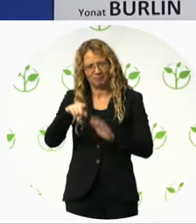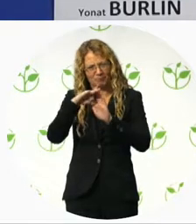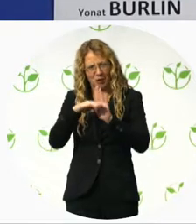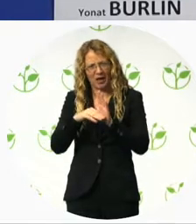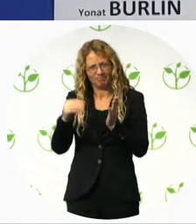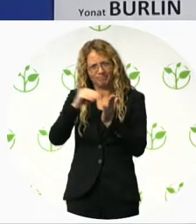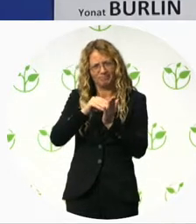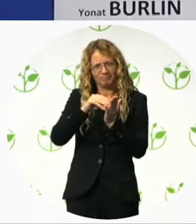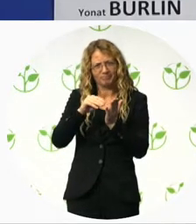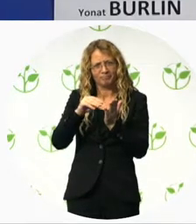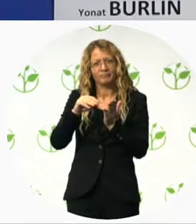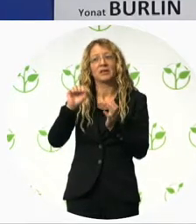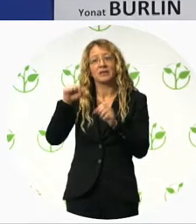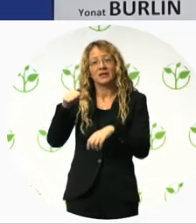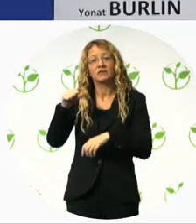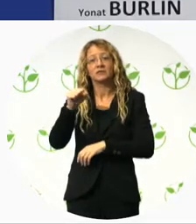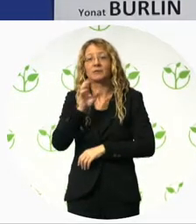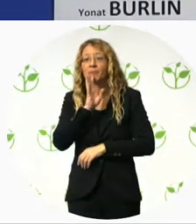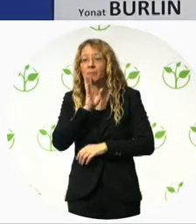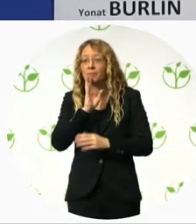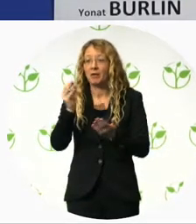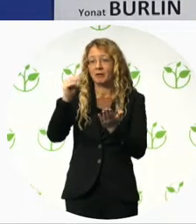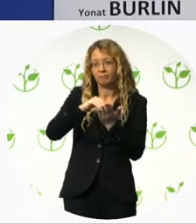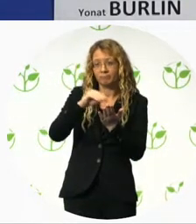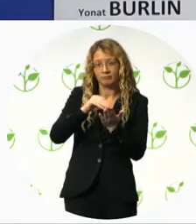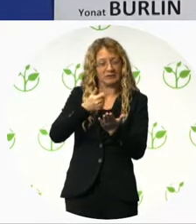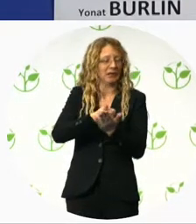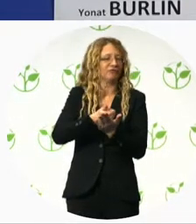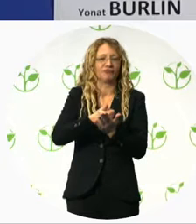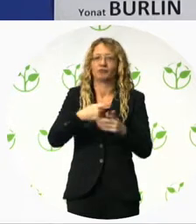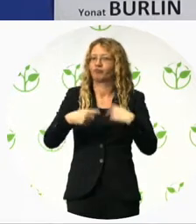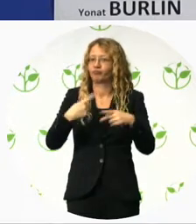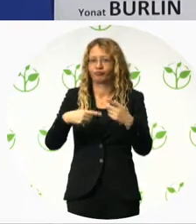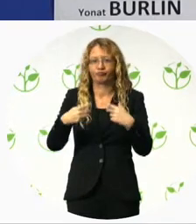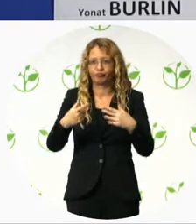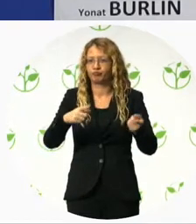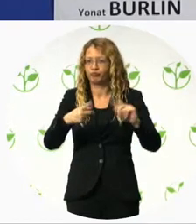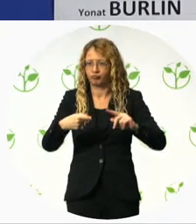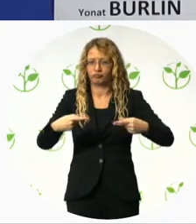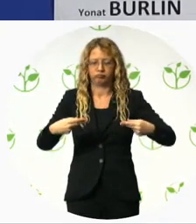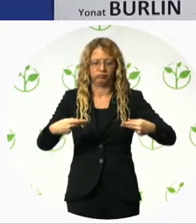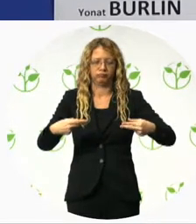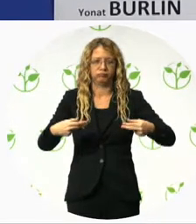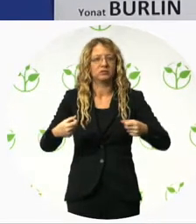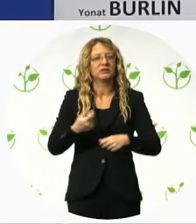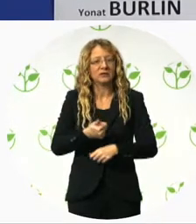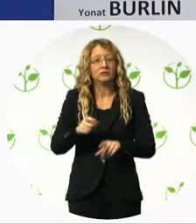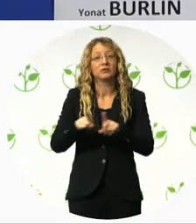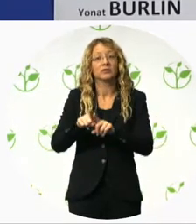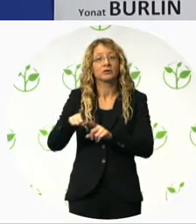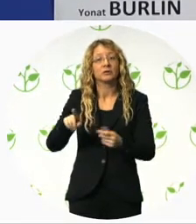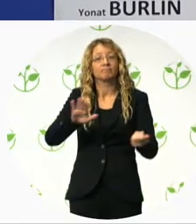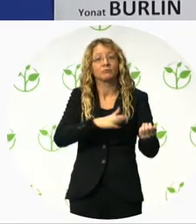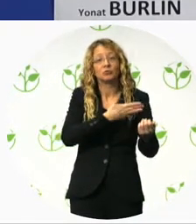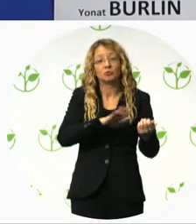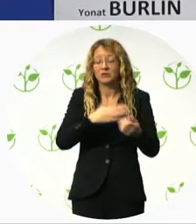voice recognition technology works now with musicals, plays, can deal with Shakespeare, weird funny accents, and everything needed to really sync